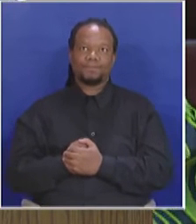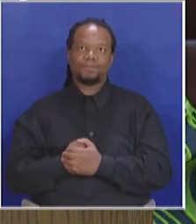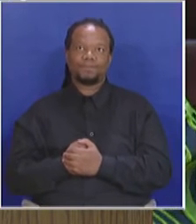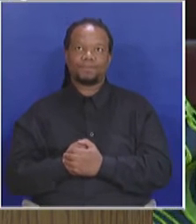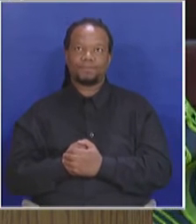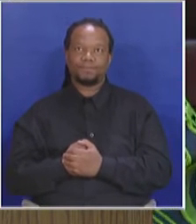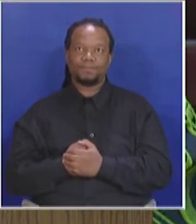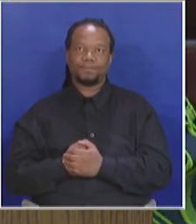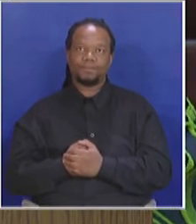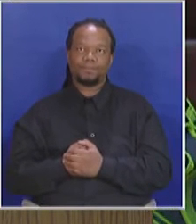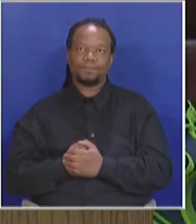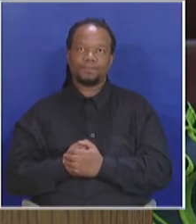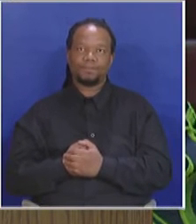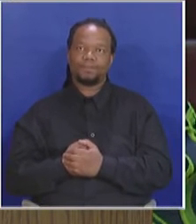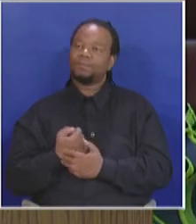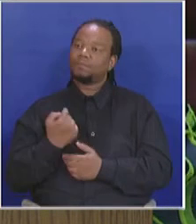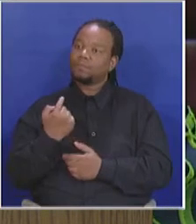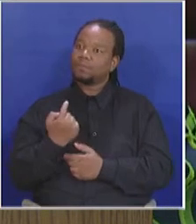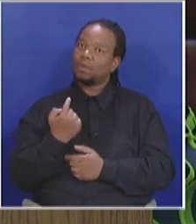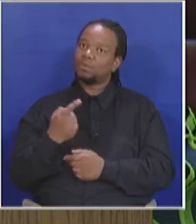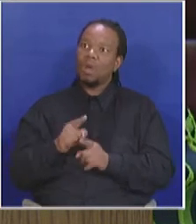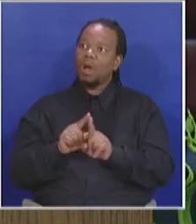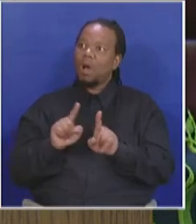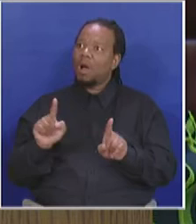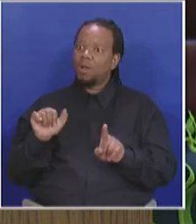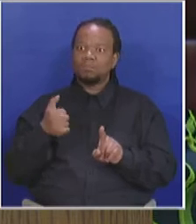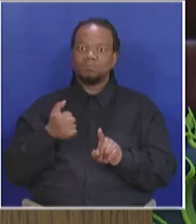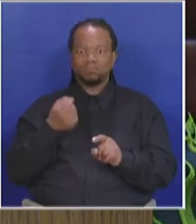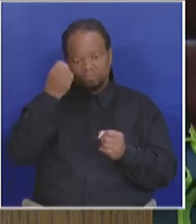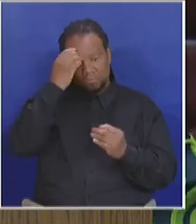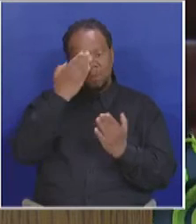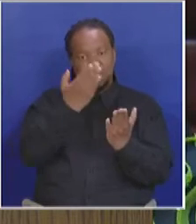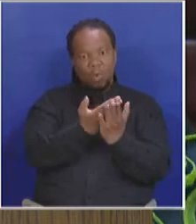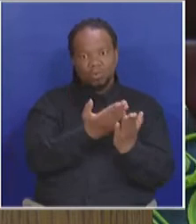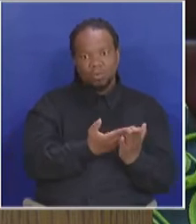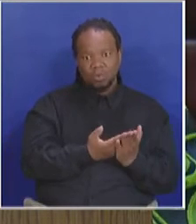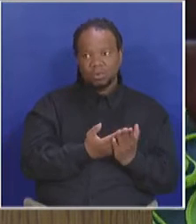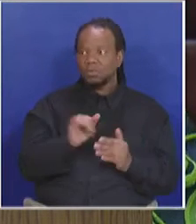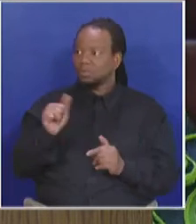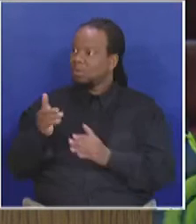not taken in the time when other motions are already in motion.